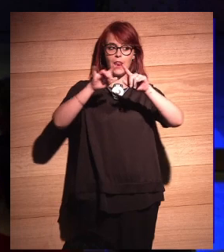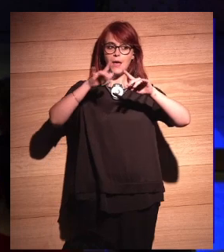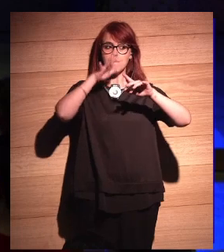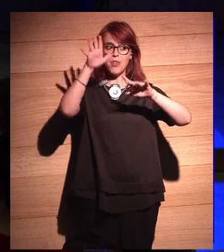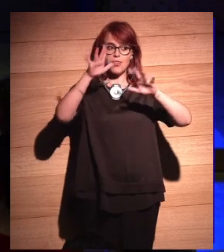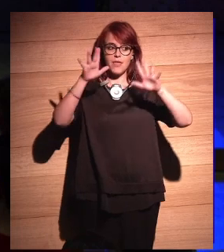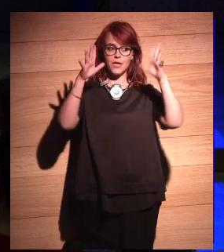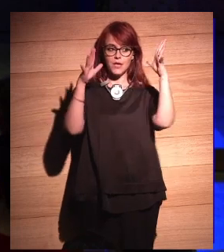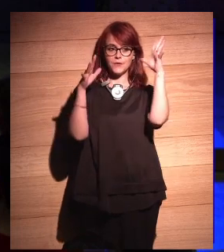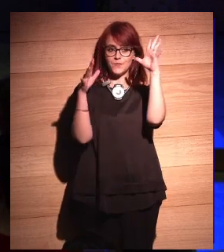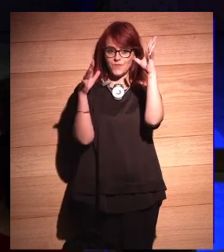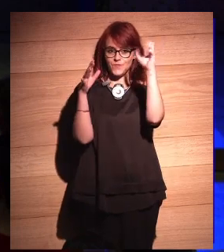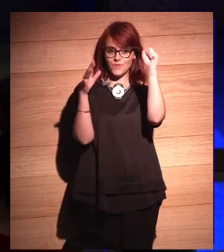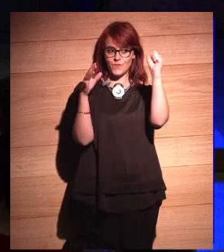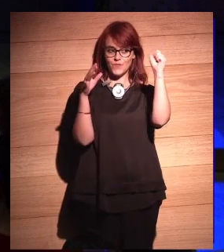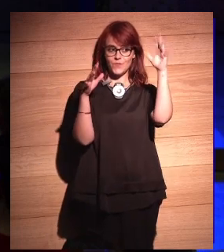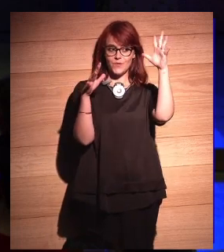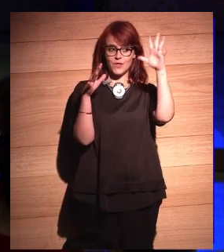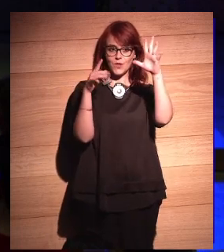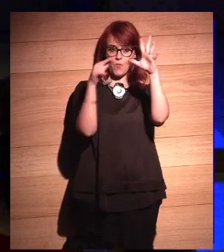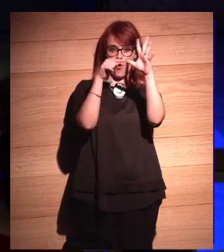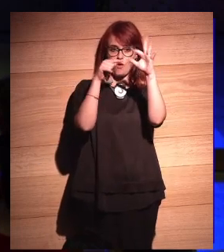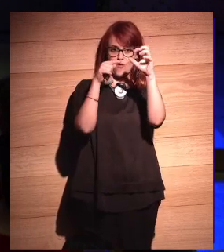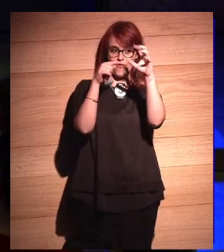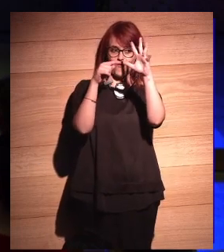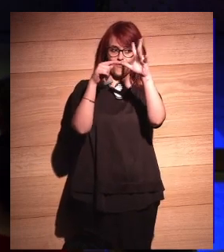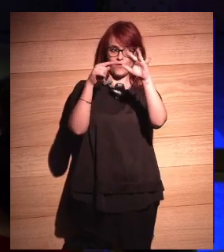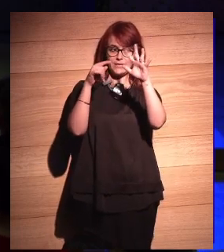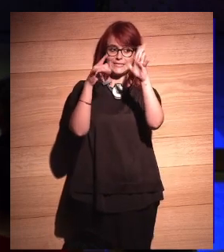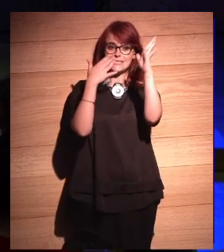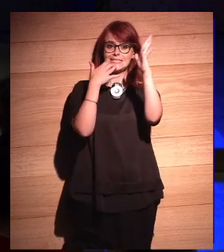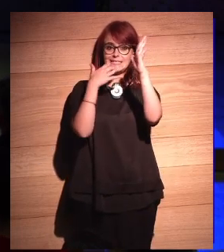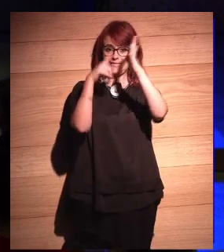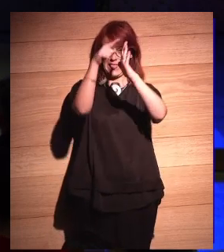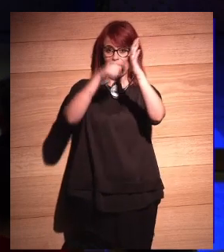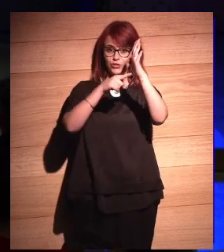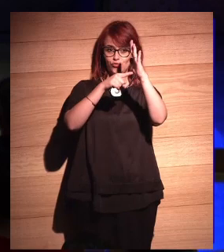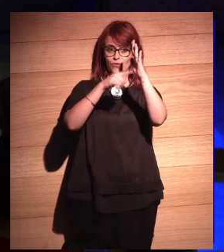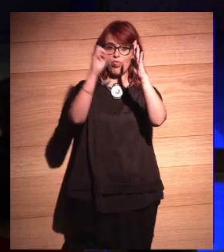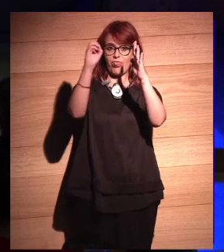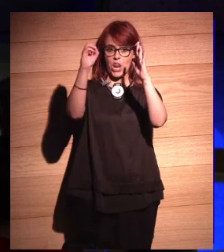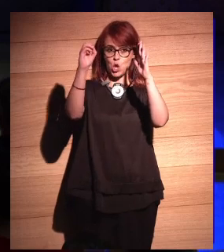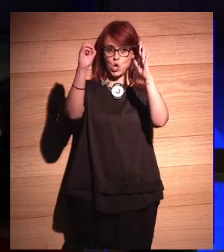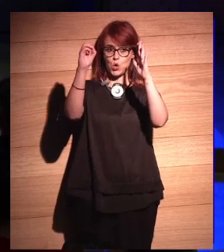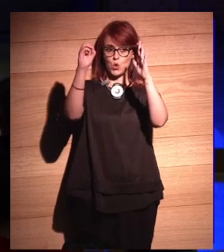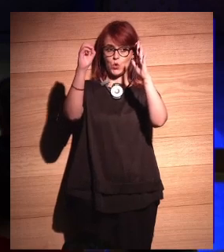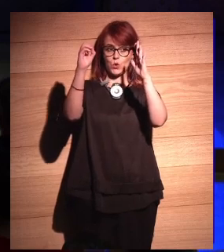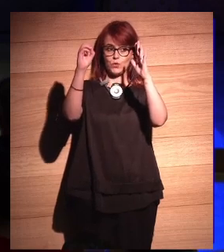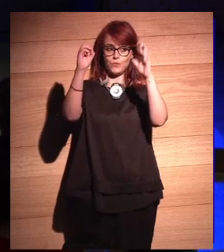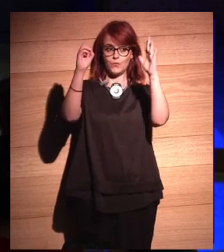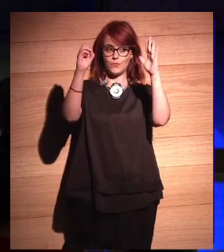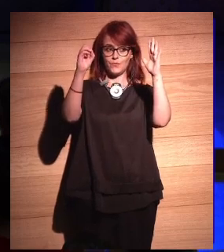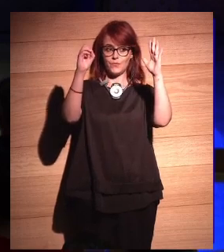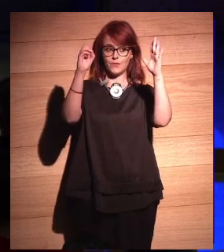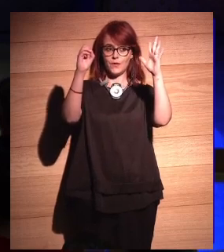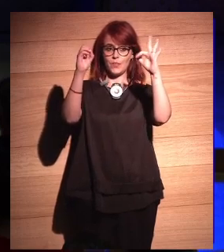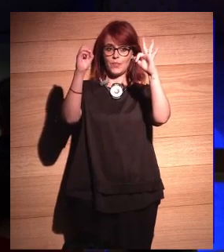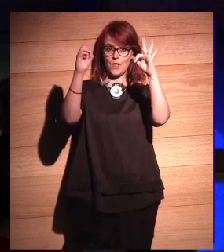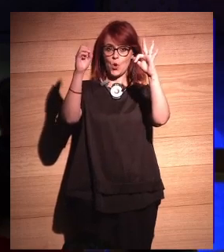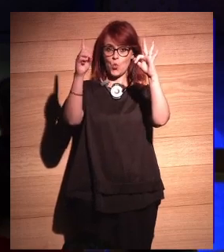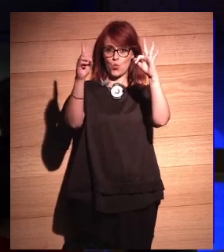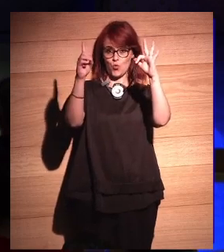That measure the bend of your fingers. So when it's straight, it's 0, and then when I bend the finger, it's 1, and all